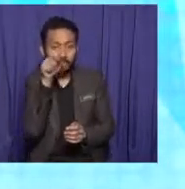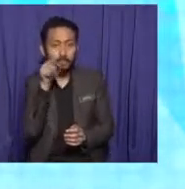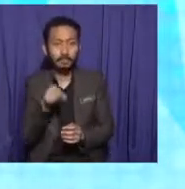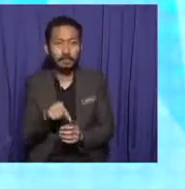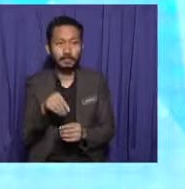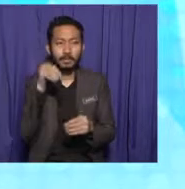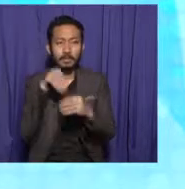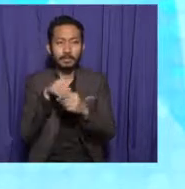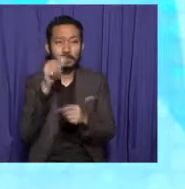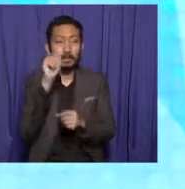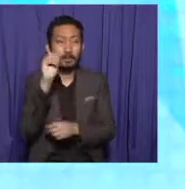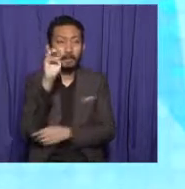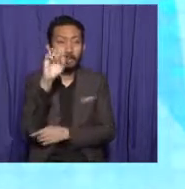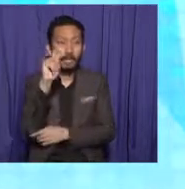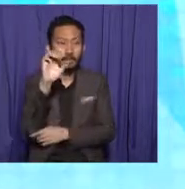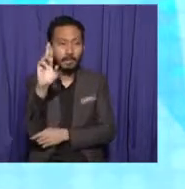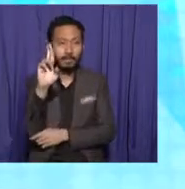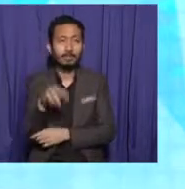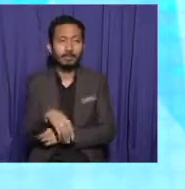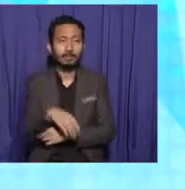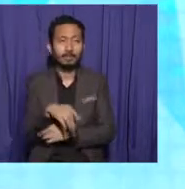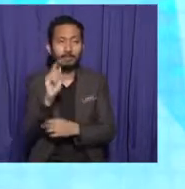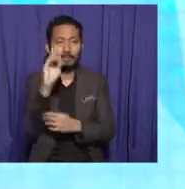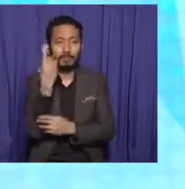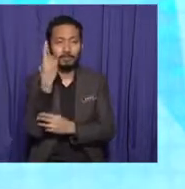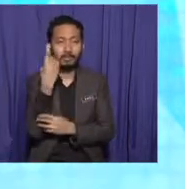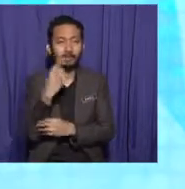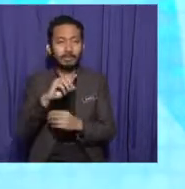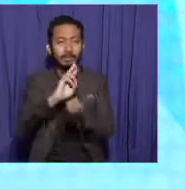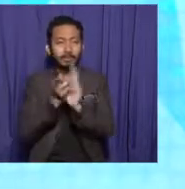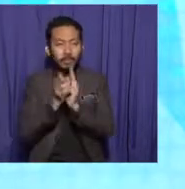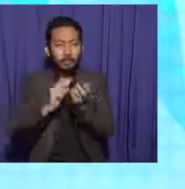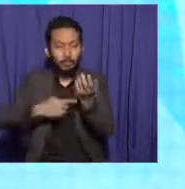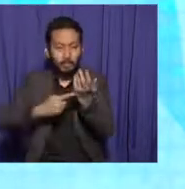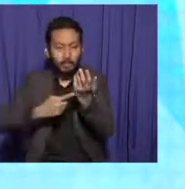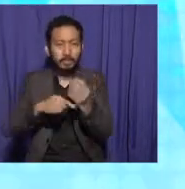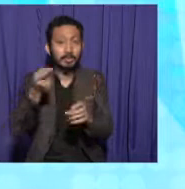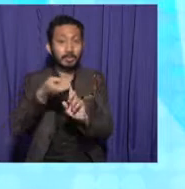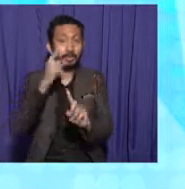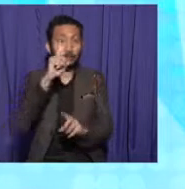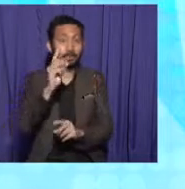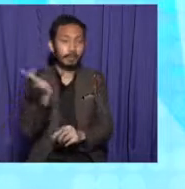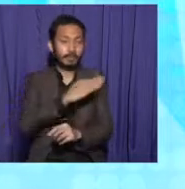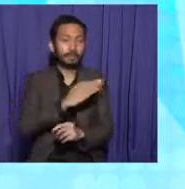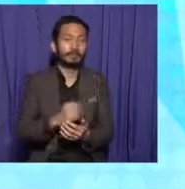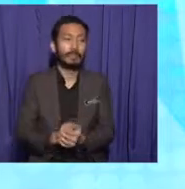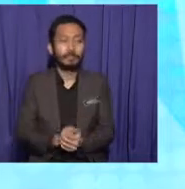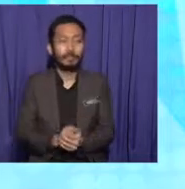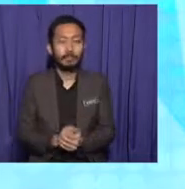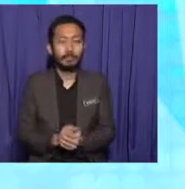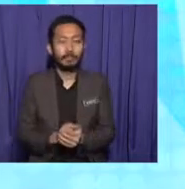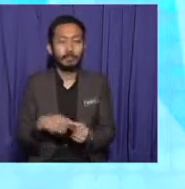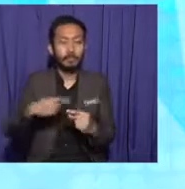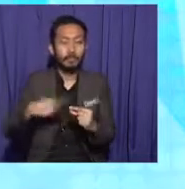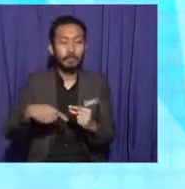This shows that the directions of the magnitude of the current changes repeatedly. When the coil moves faster